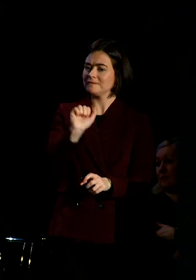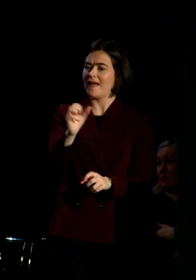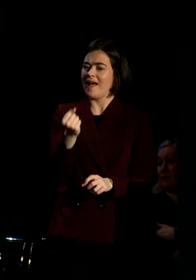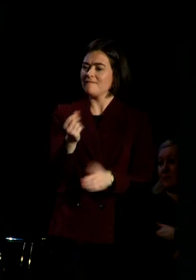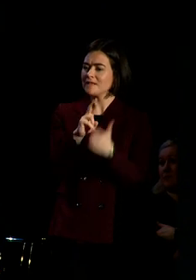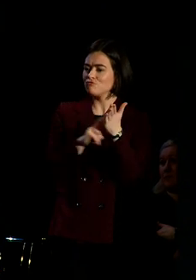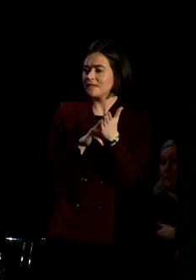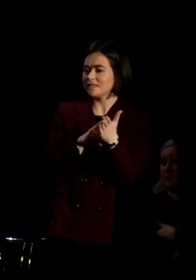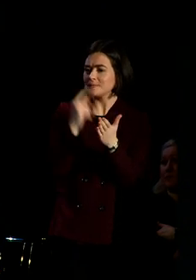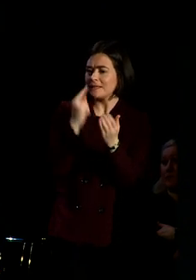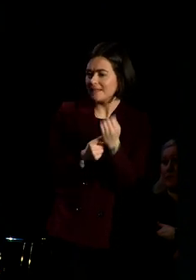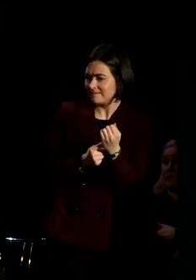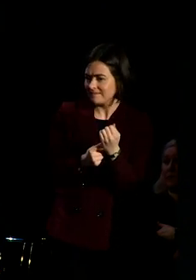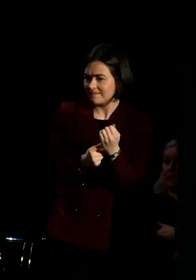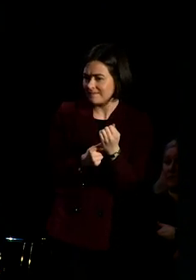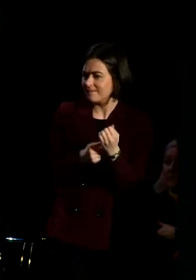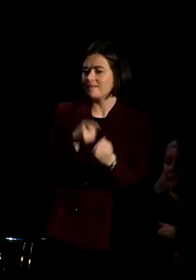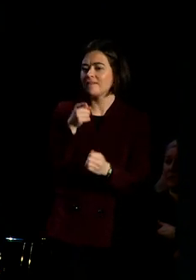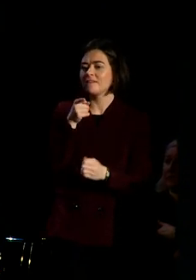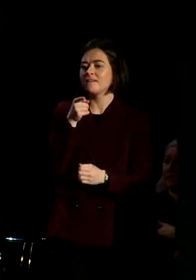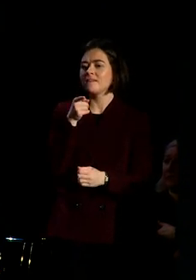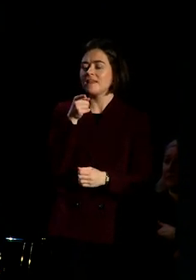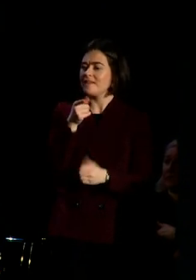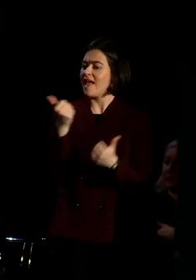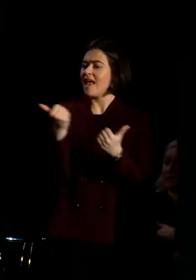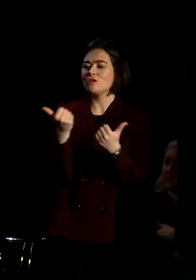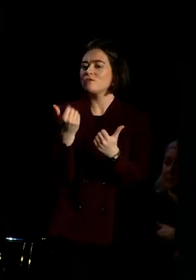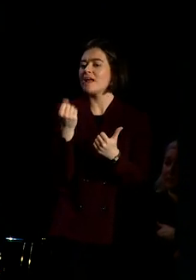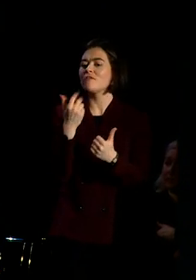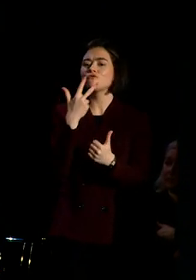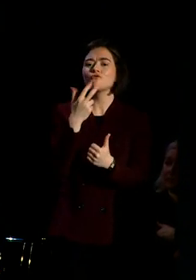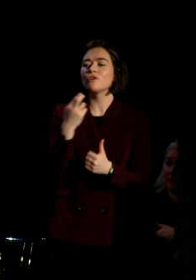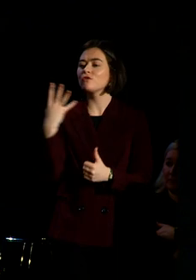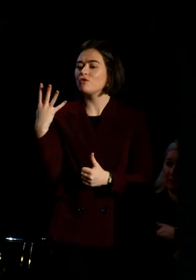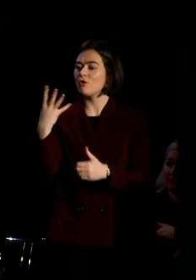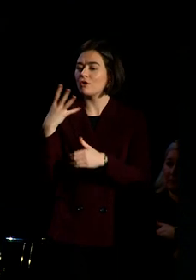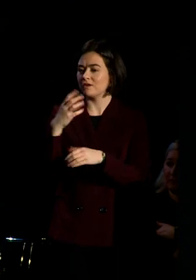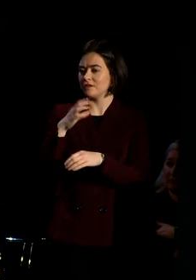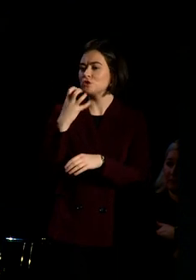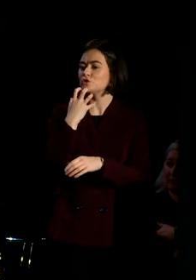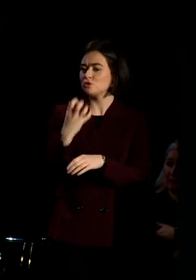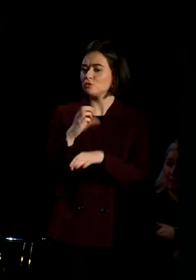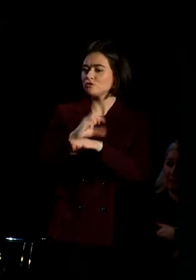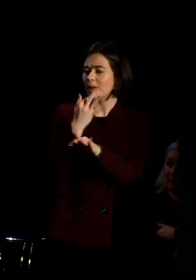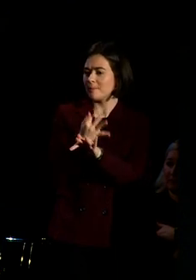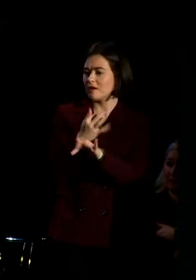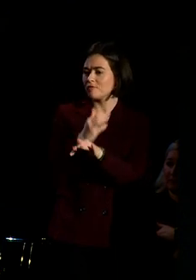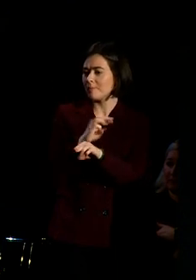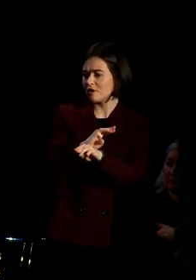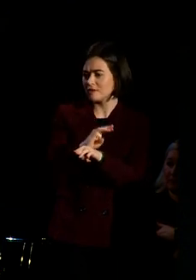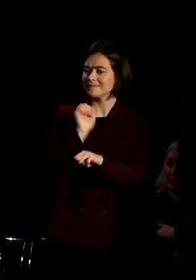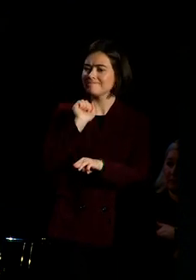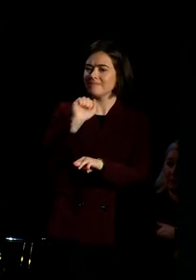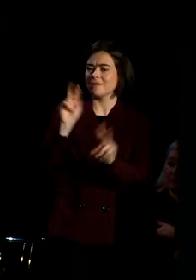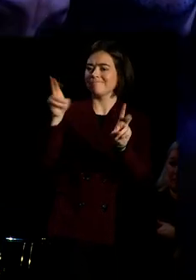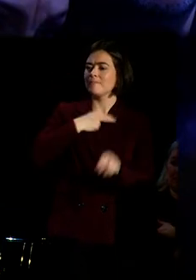religious beliefs. Instead, anyone who had three or four Jewish grandparents was defined as a